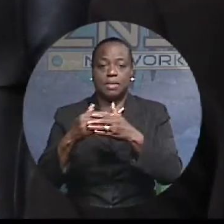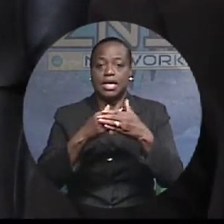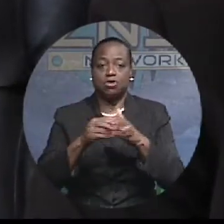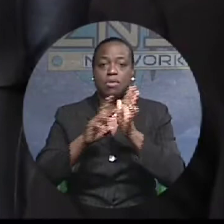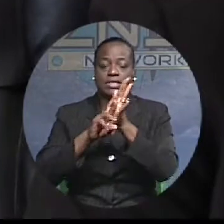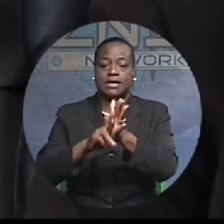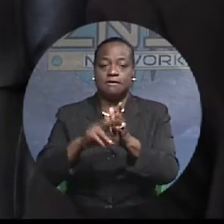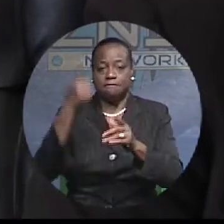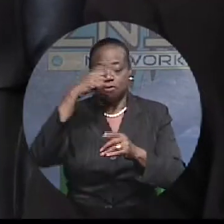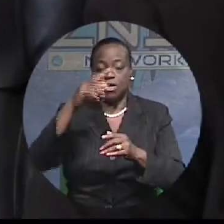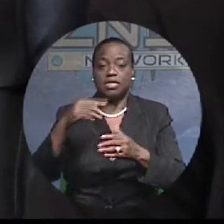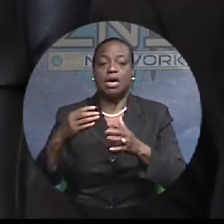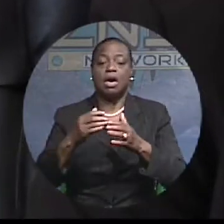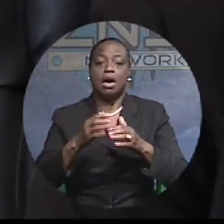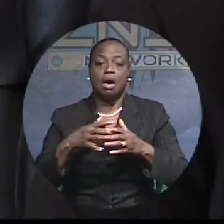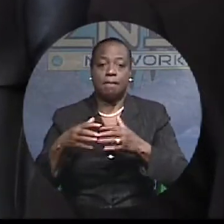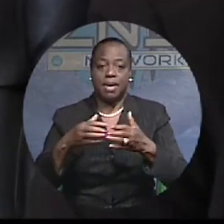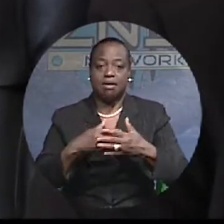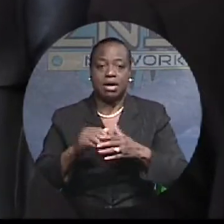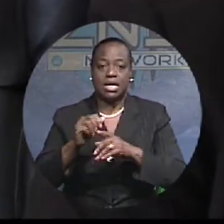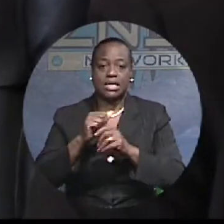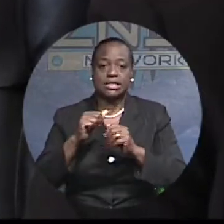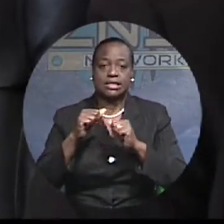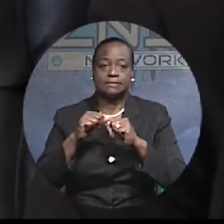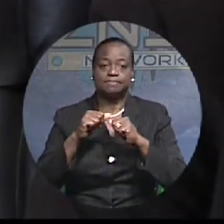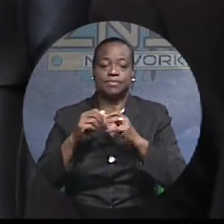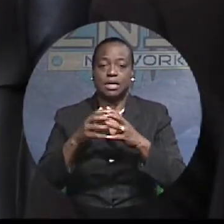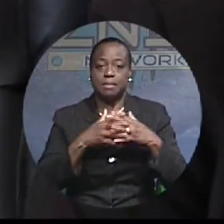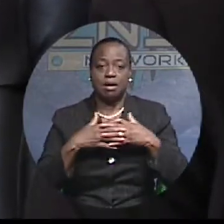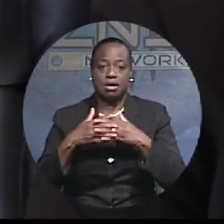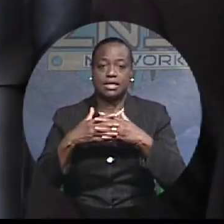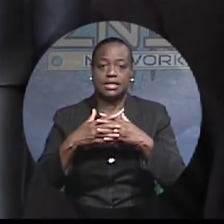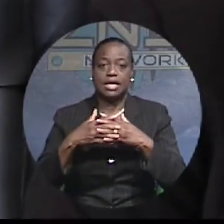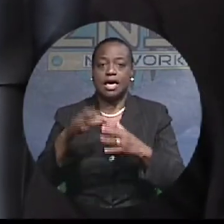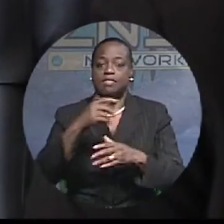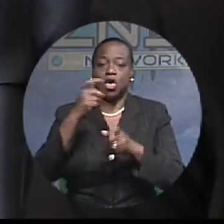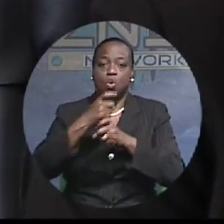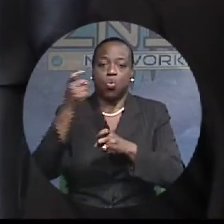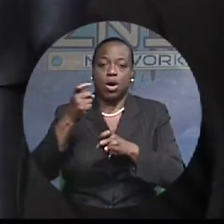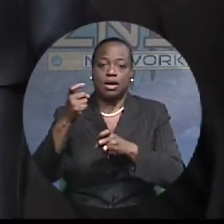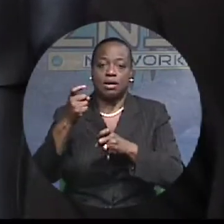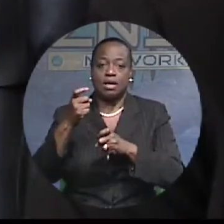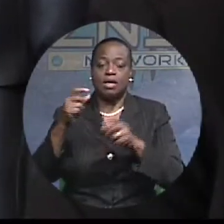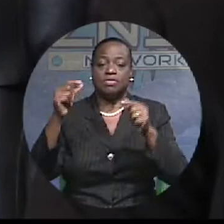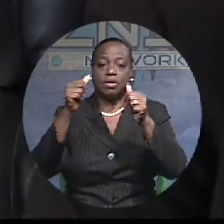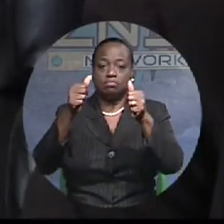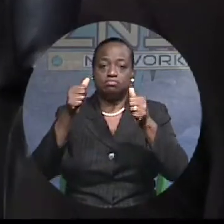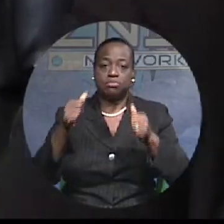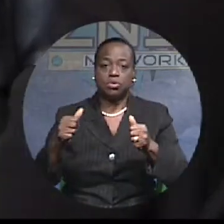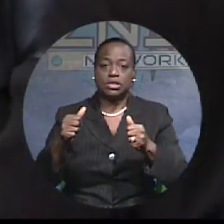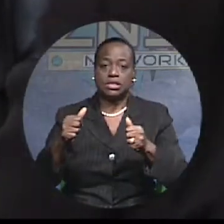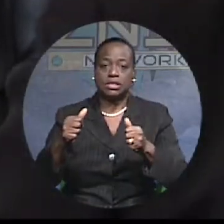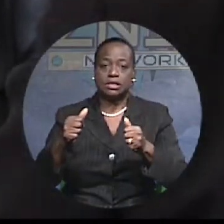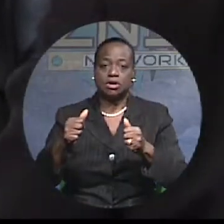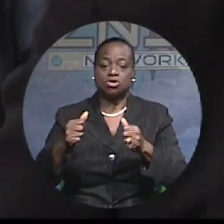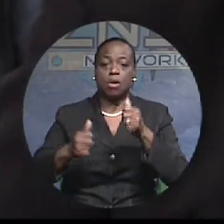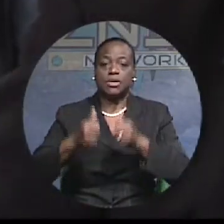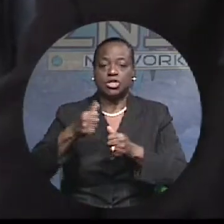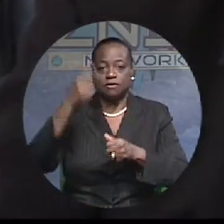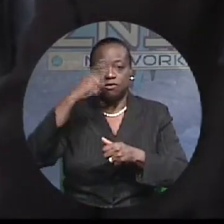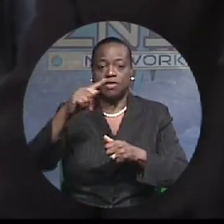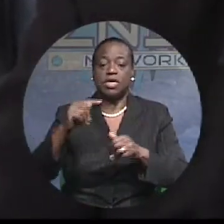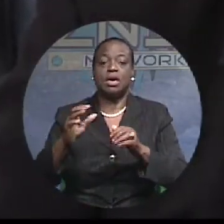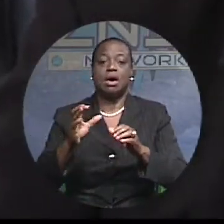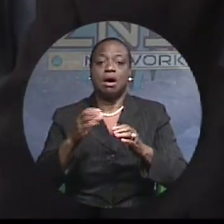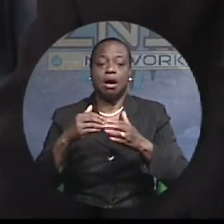The Bahamas also won the poster competition for the Americas. I was presented with the prestigious